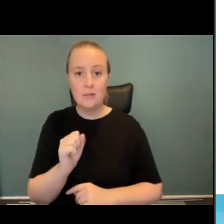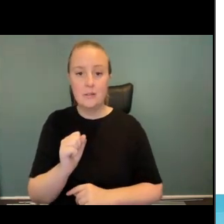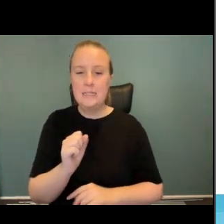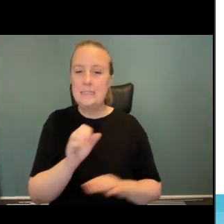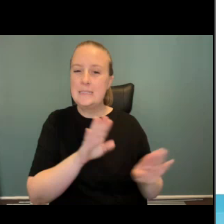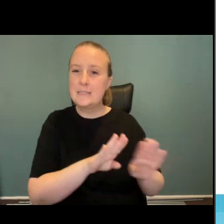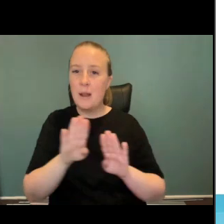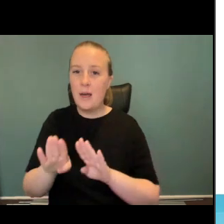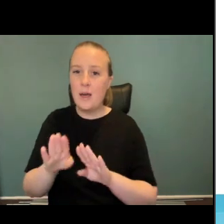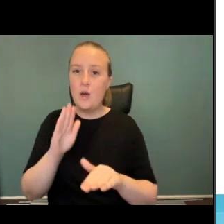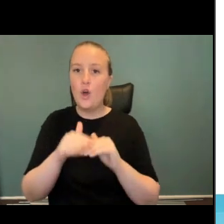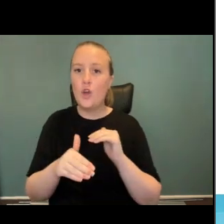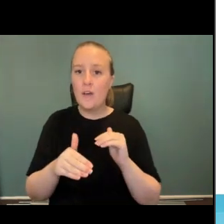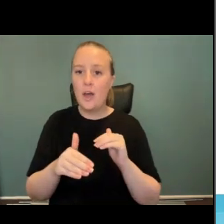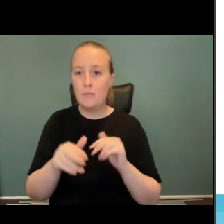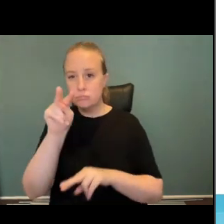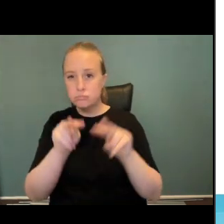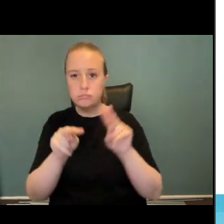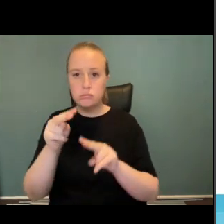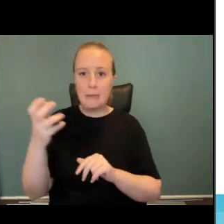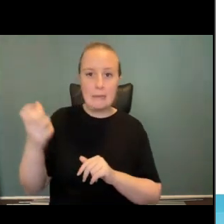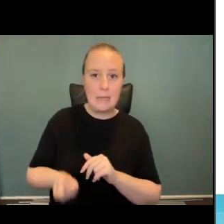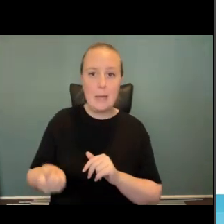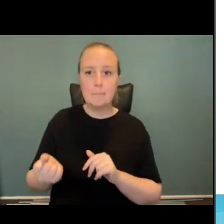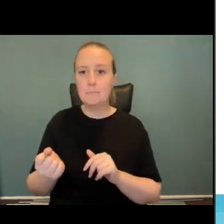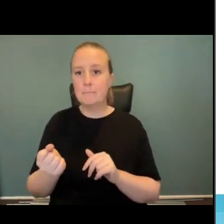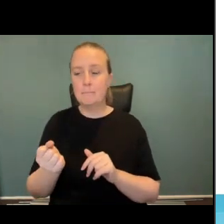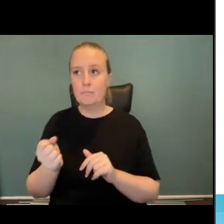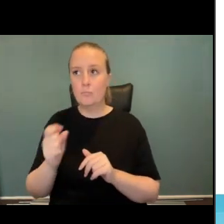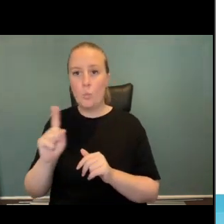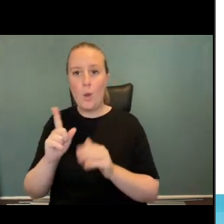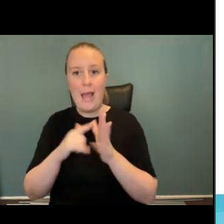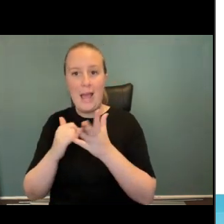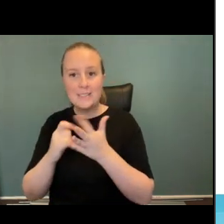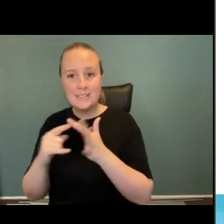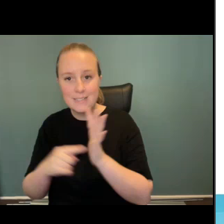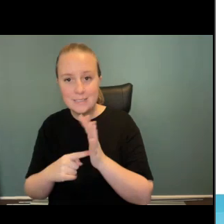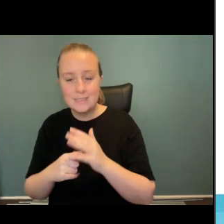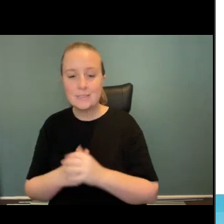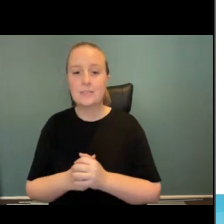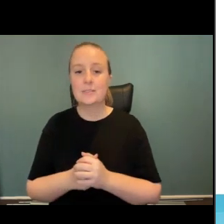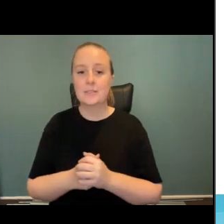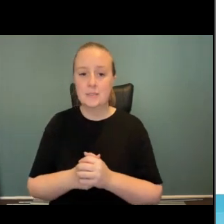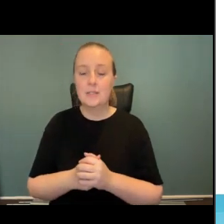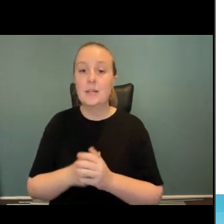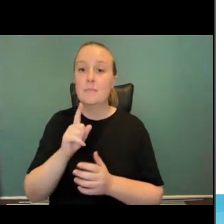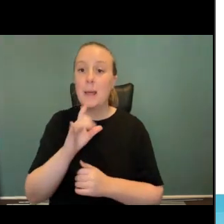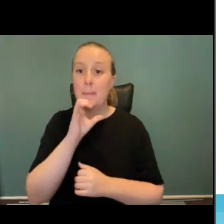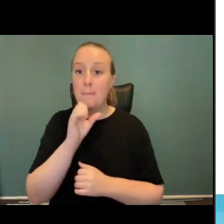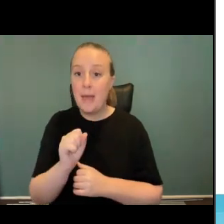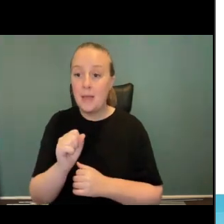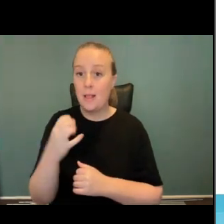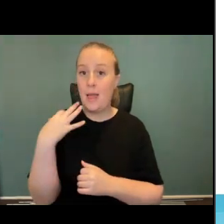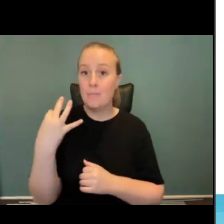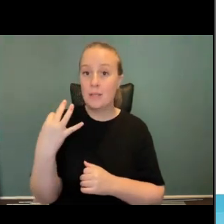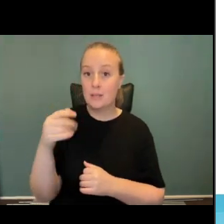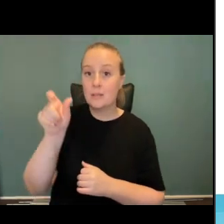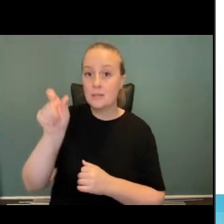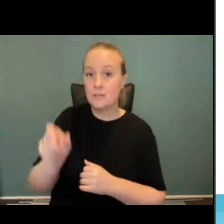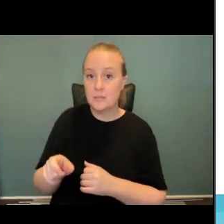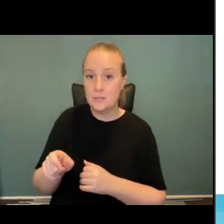the means tests and the paternity guidelines. However, the male applicant has been assessed by the child